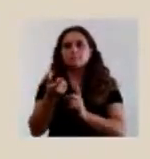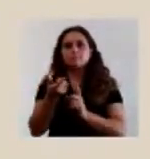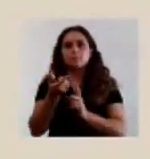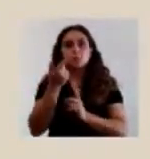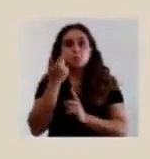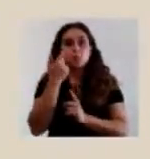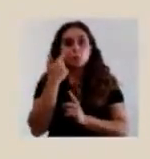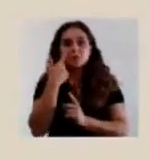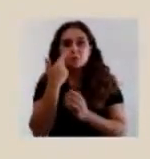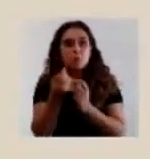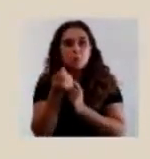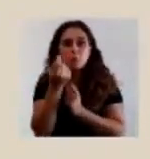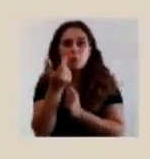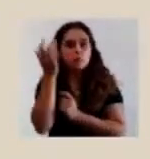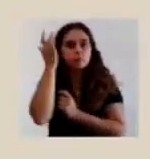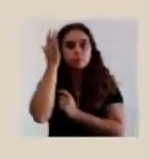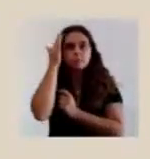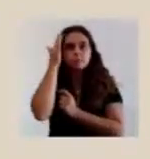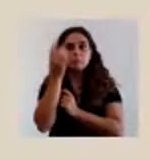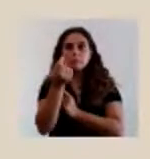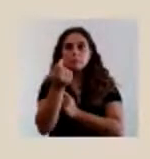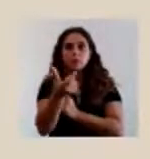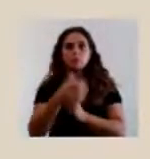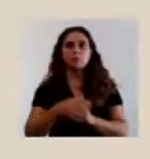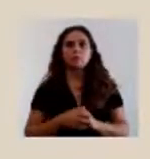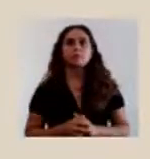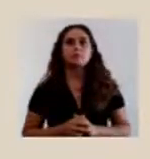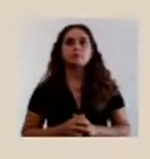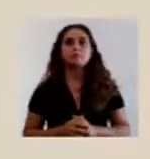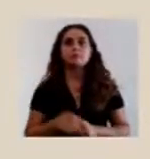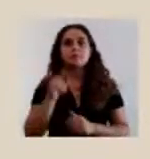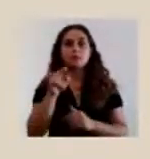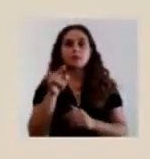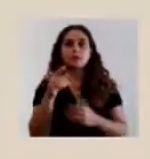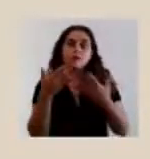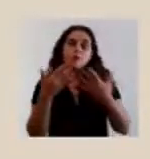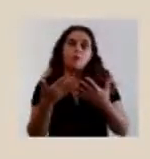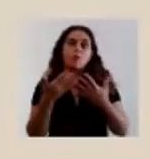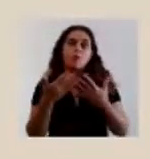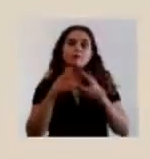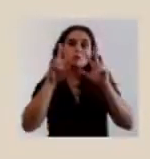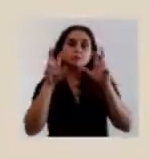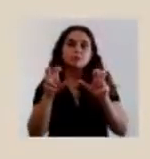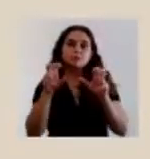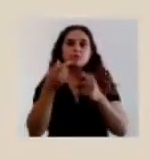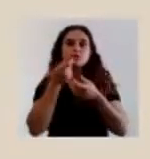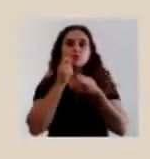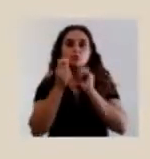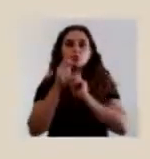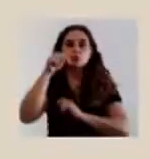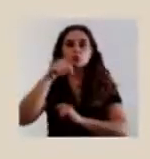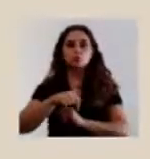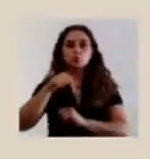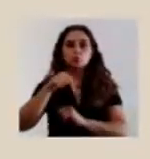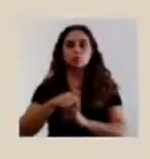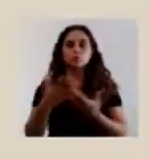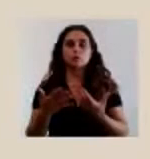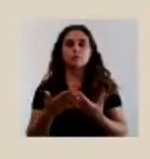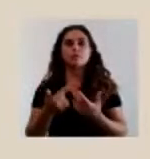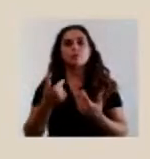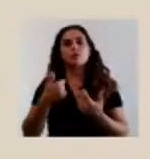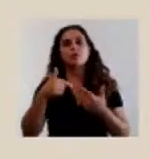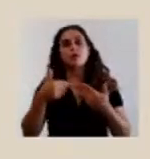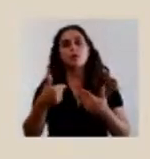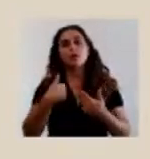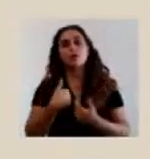or very little conscious awareness of them. This now brings us to the heart of tonight's discussion. So now I